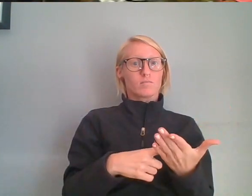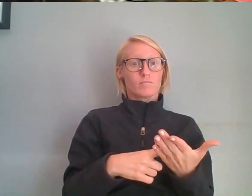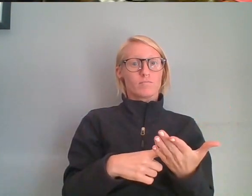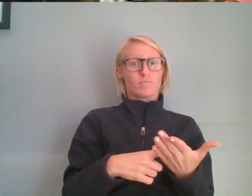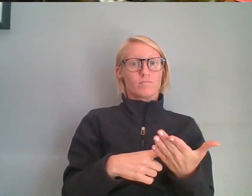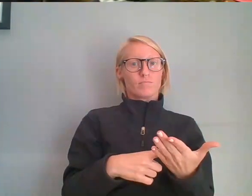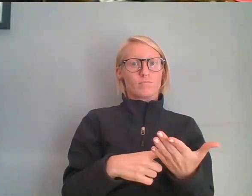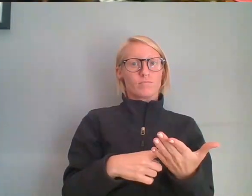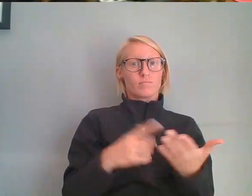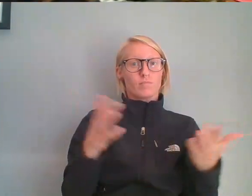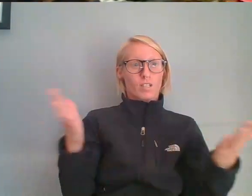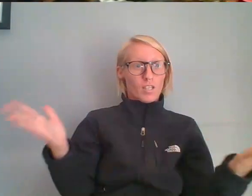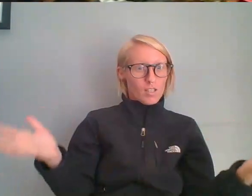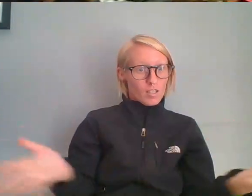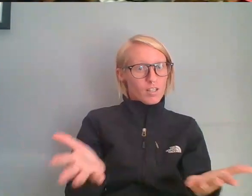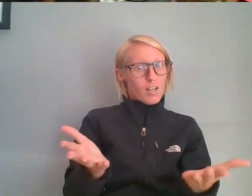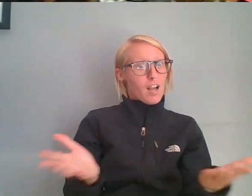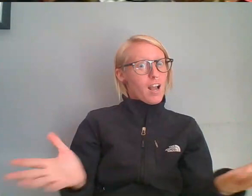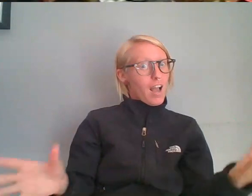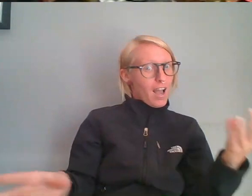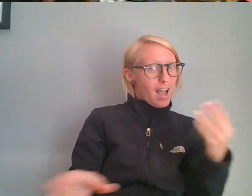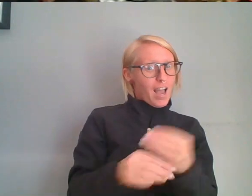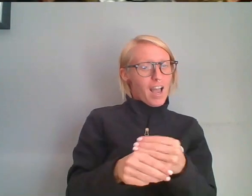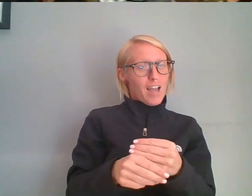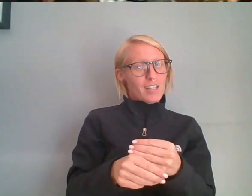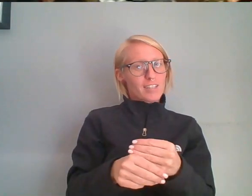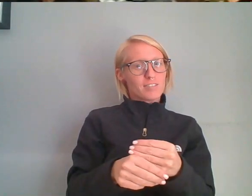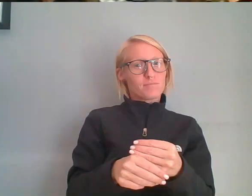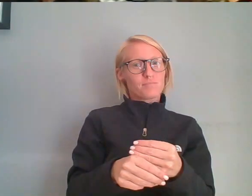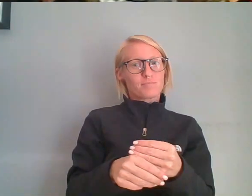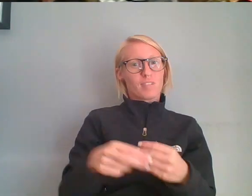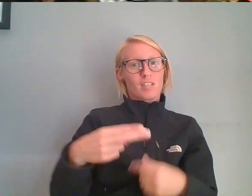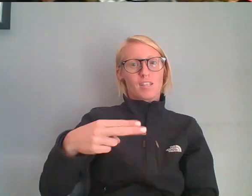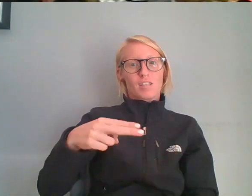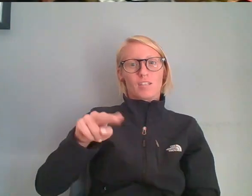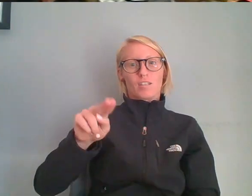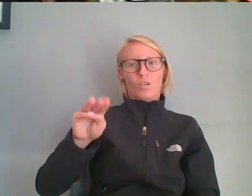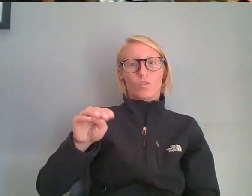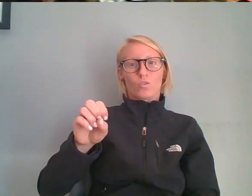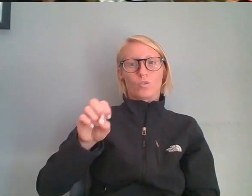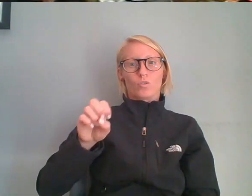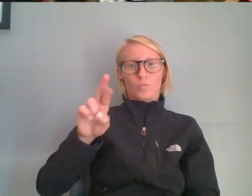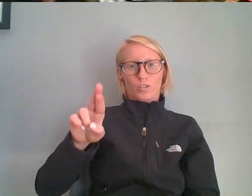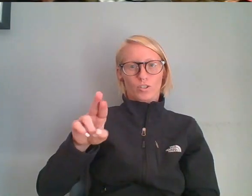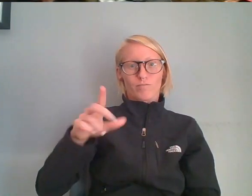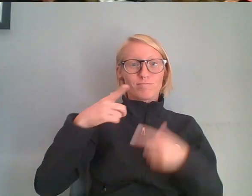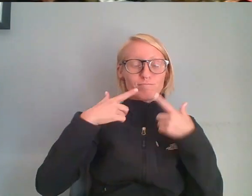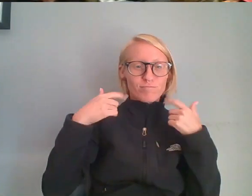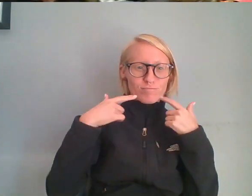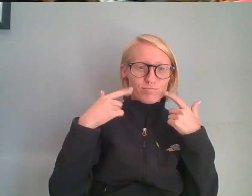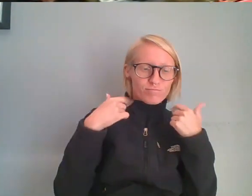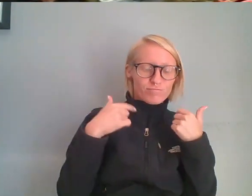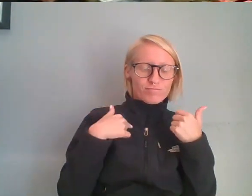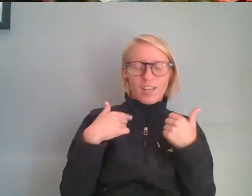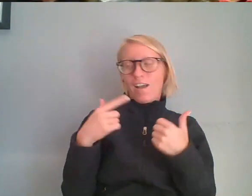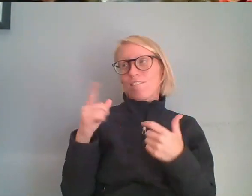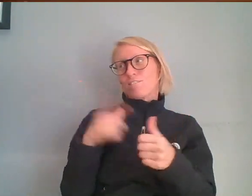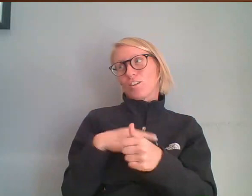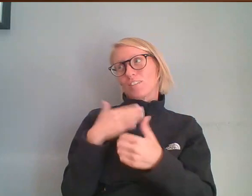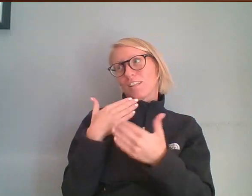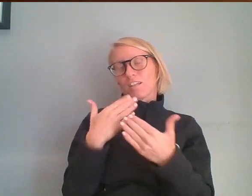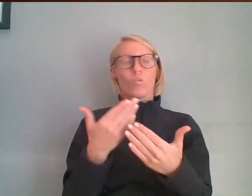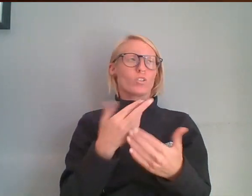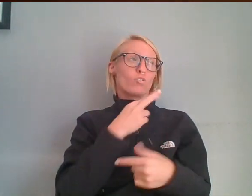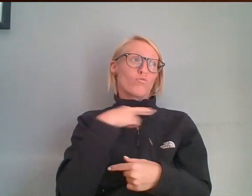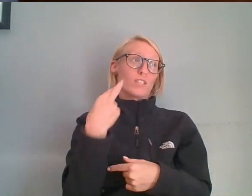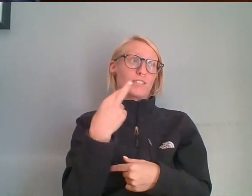do, is interject humor in their talk. What are the risks and rewards of trying to do that? Well, first, thank you, and I appreciate all of